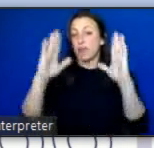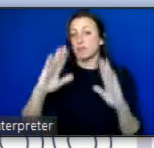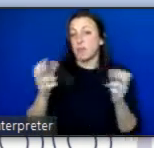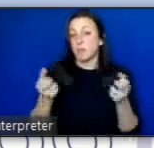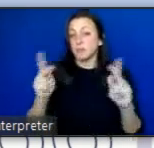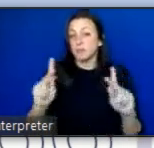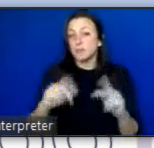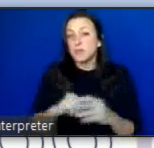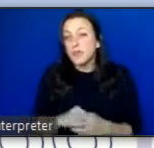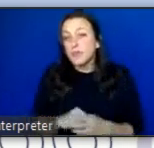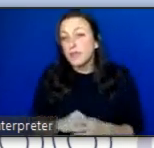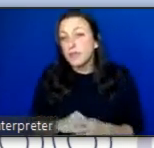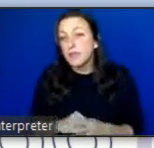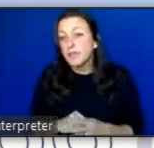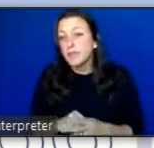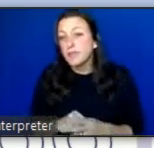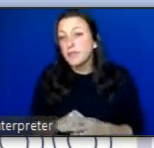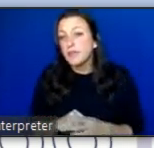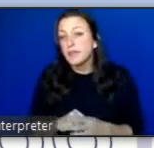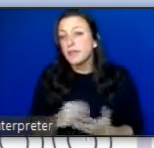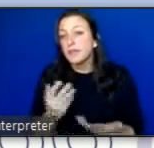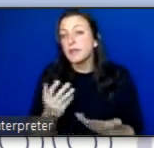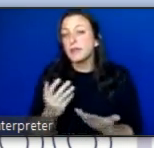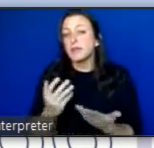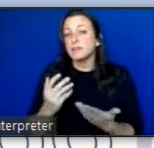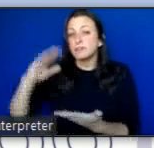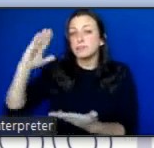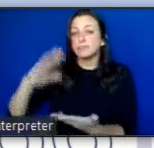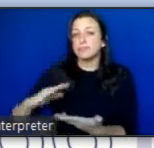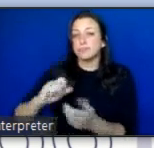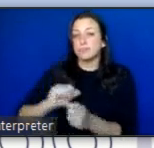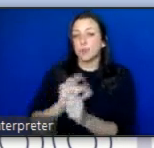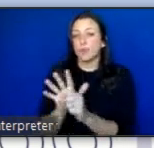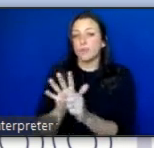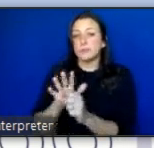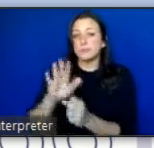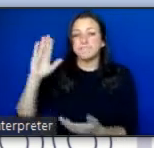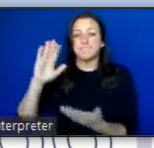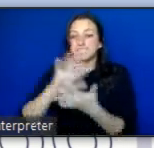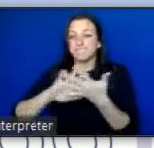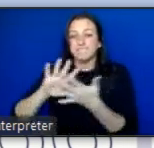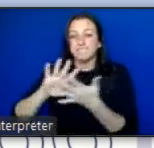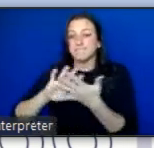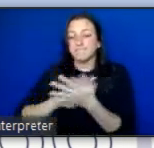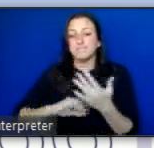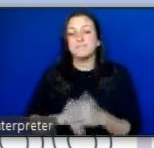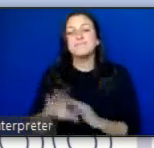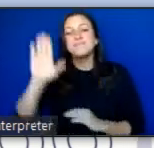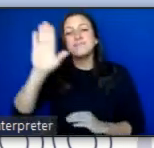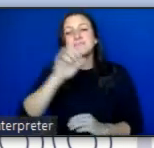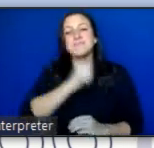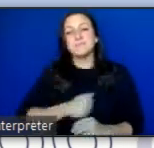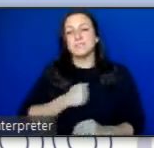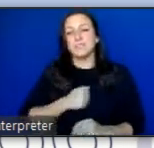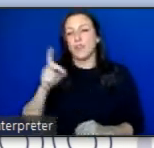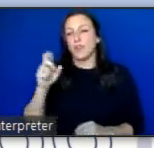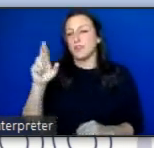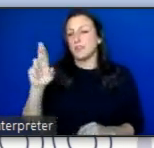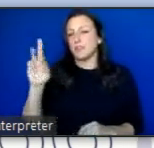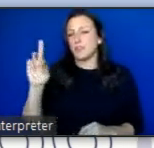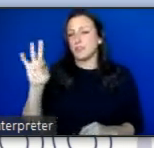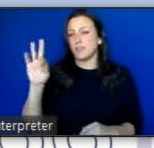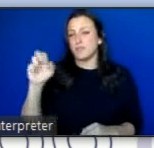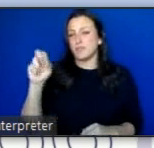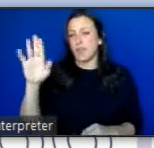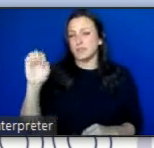quell the end of this pandemic. Next slide, please. And Dr. France, sorry to interrupt. Your